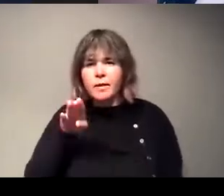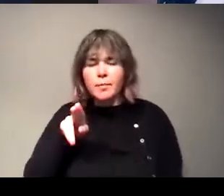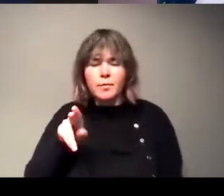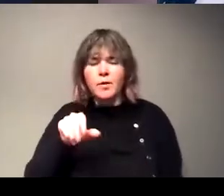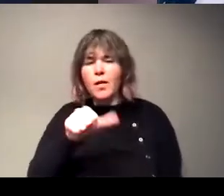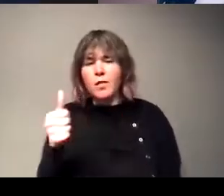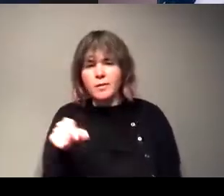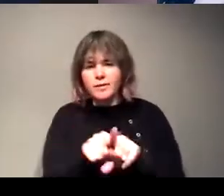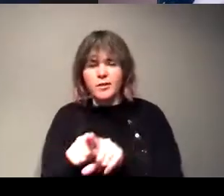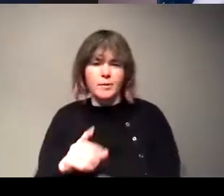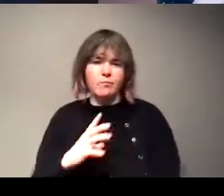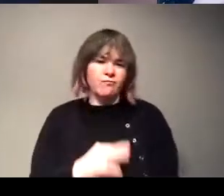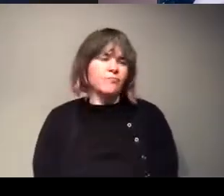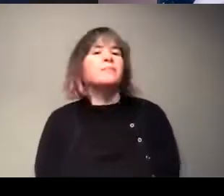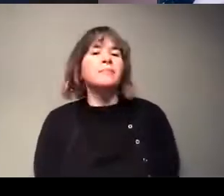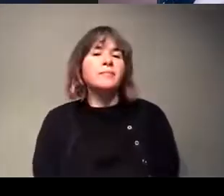so.